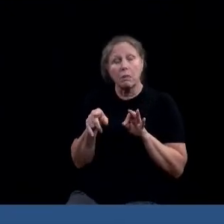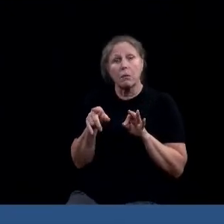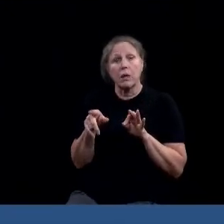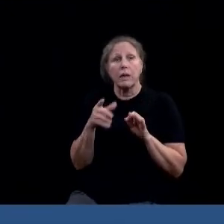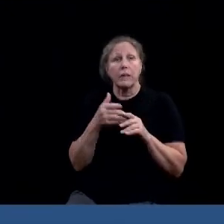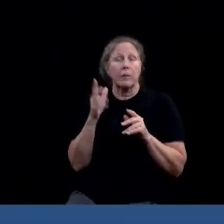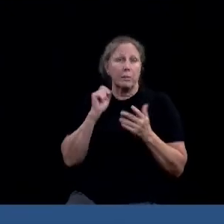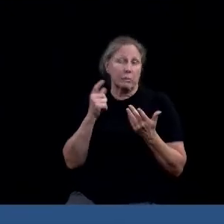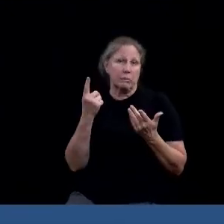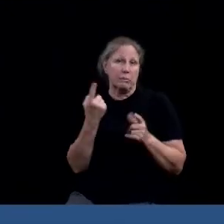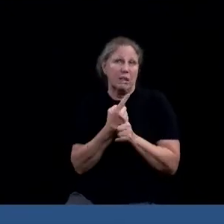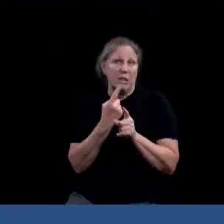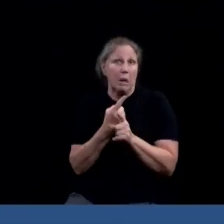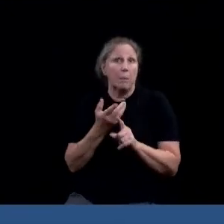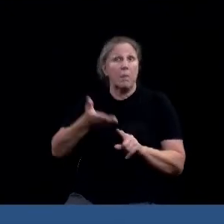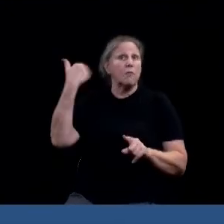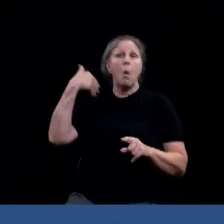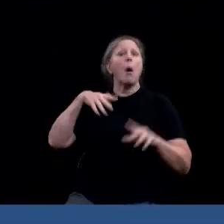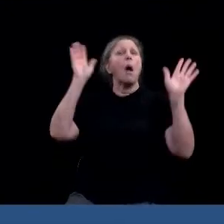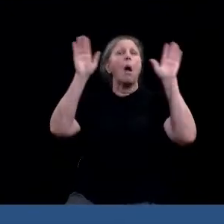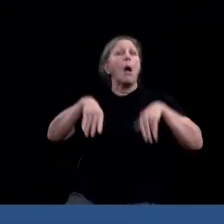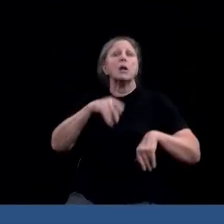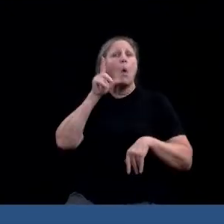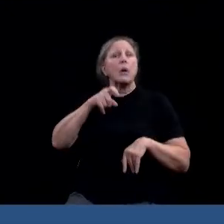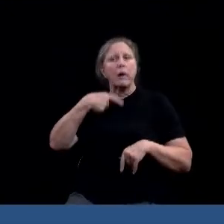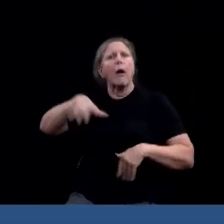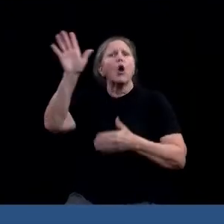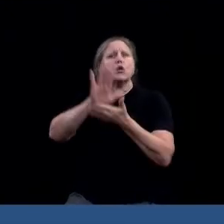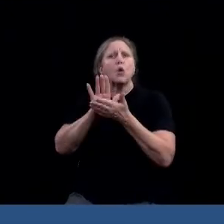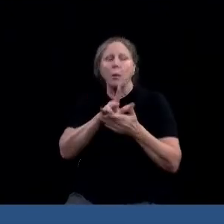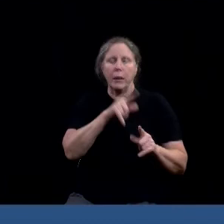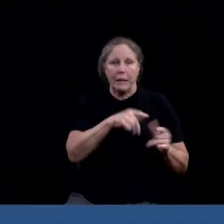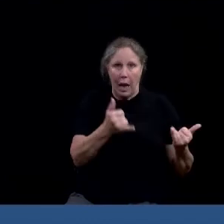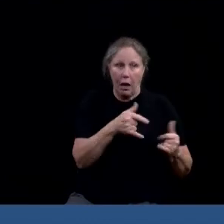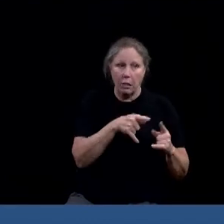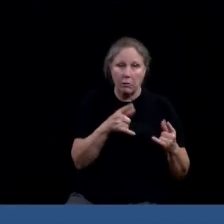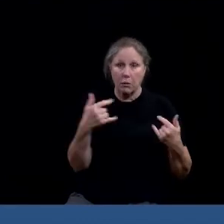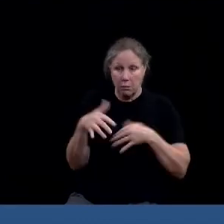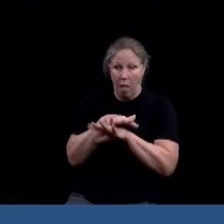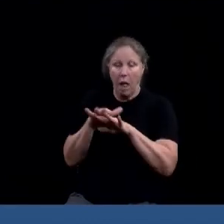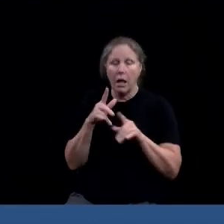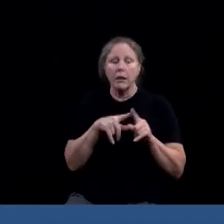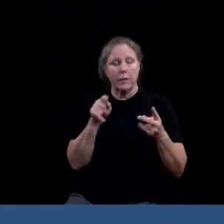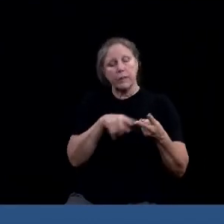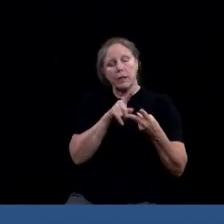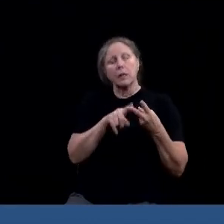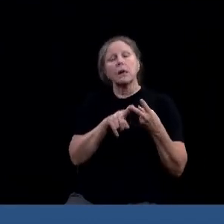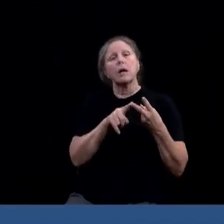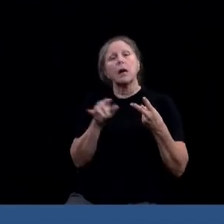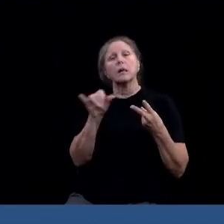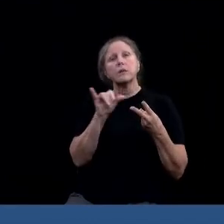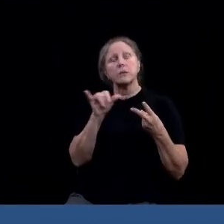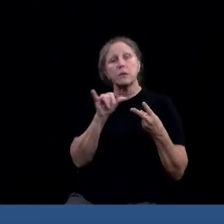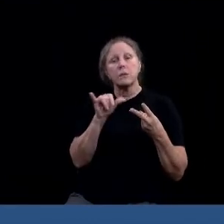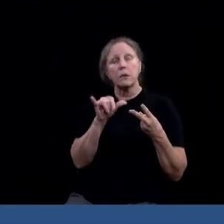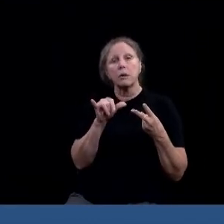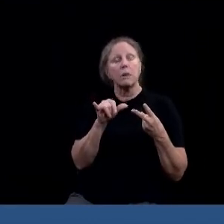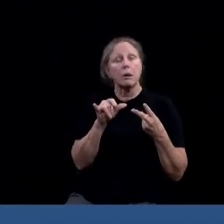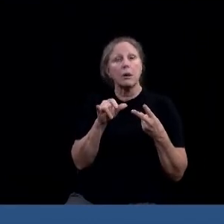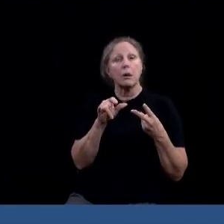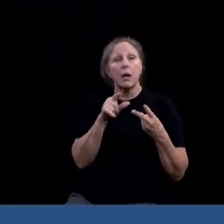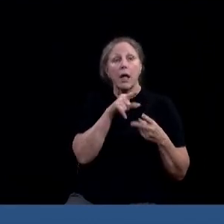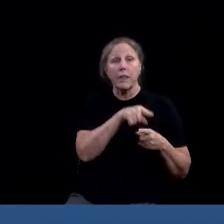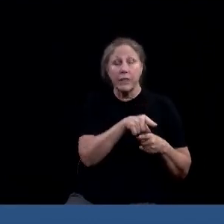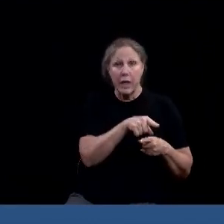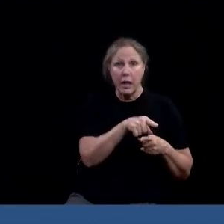So that's a big issue for us. The additional part is that they cannot be there except for certain times of the day. So